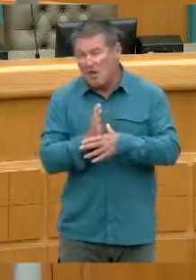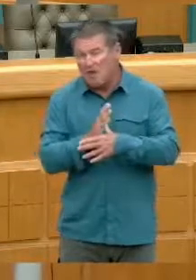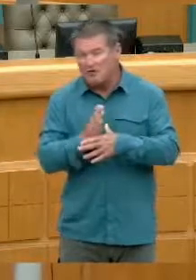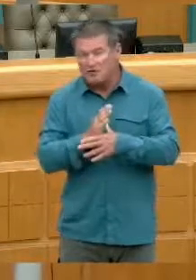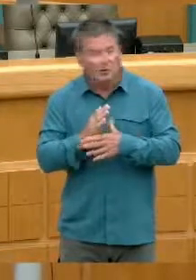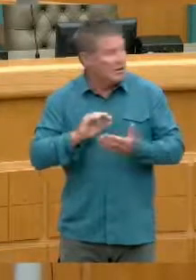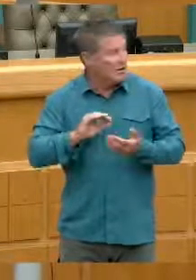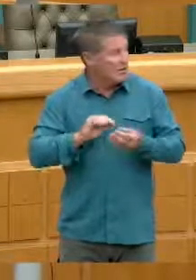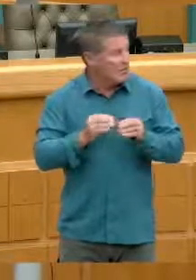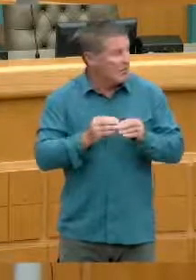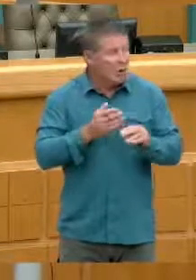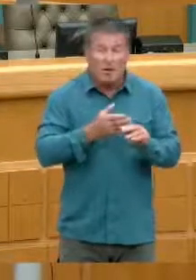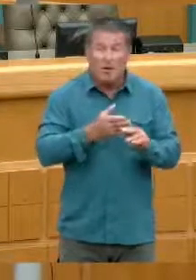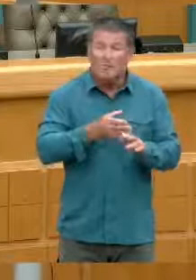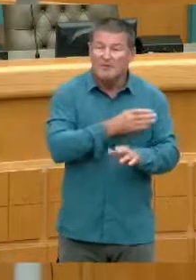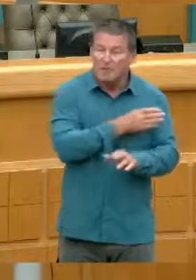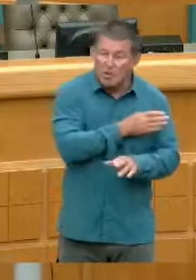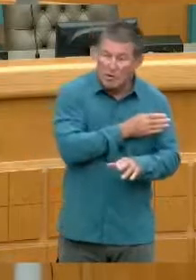was occurring before